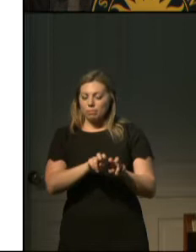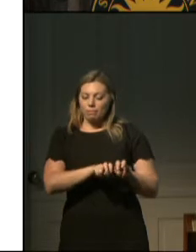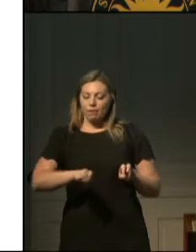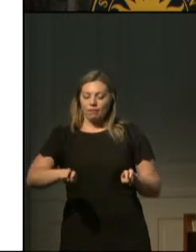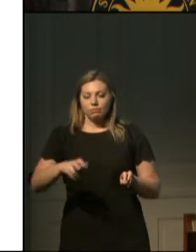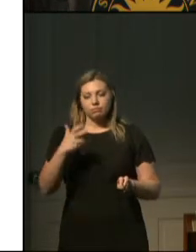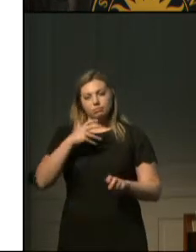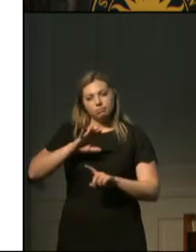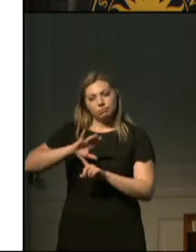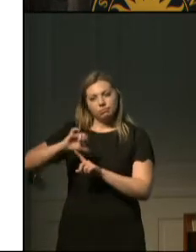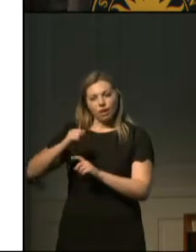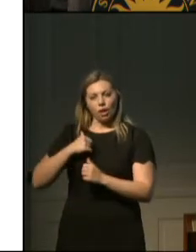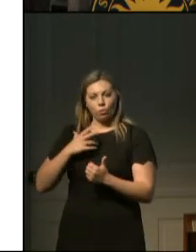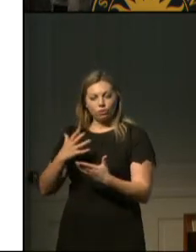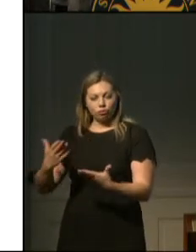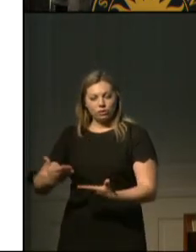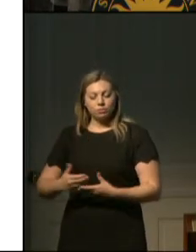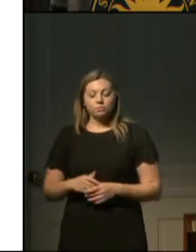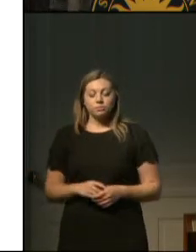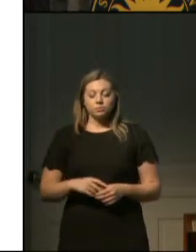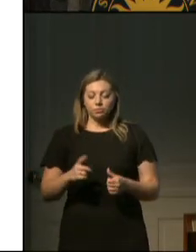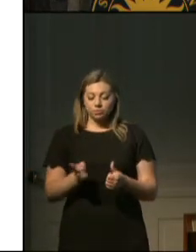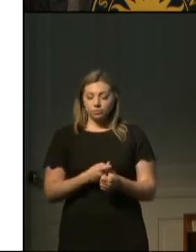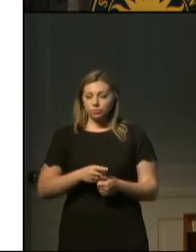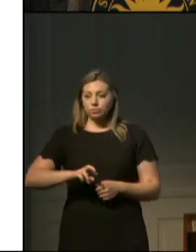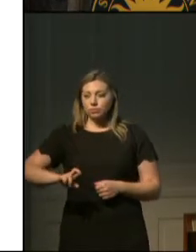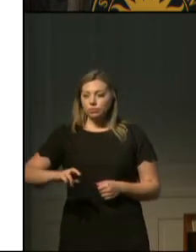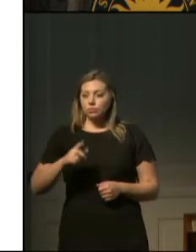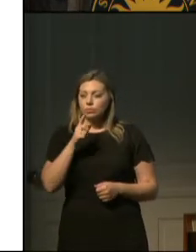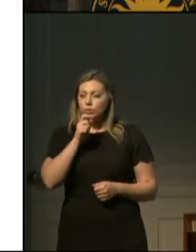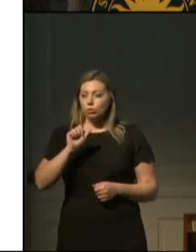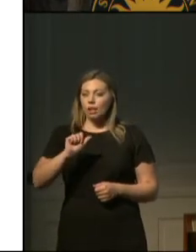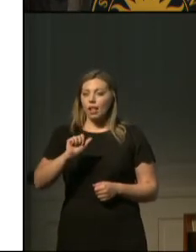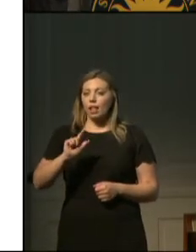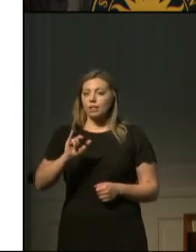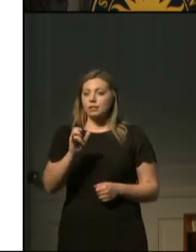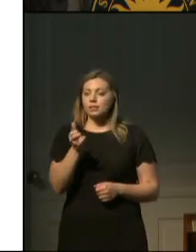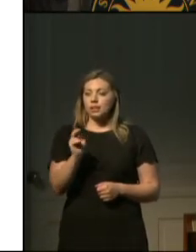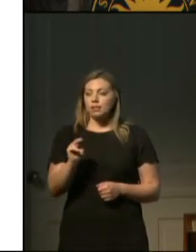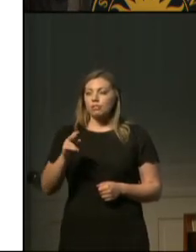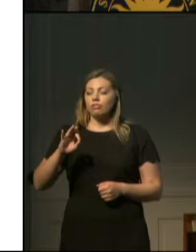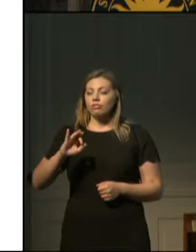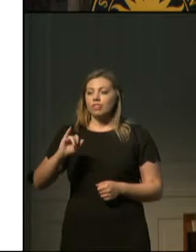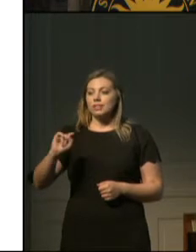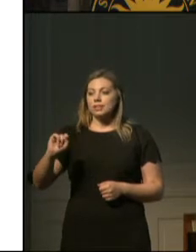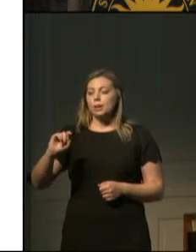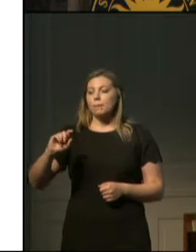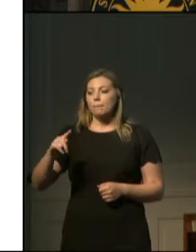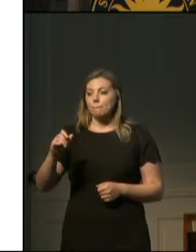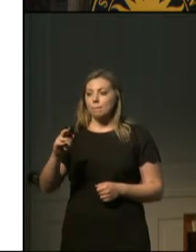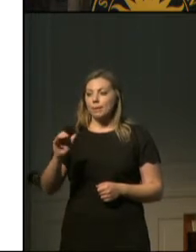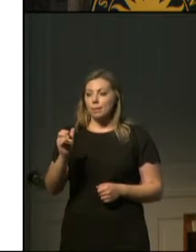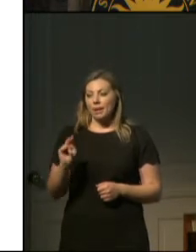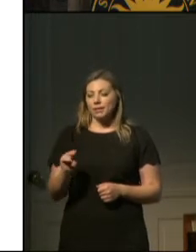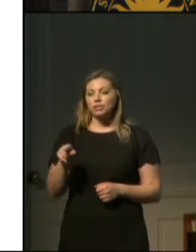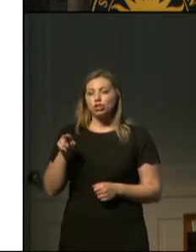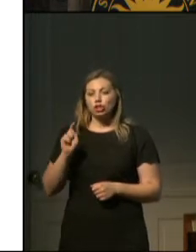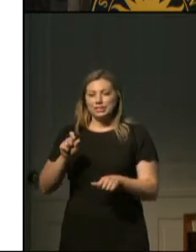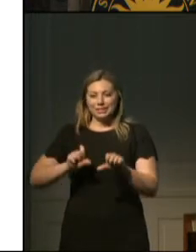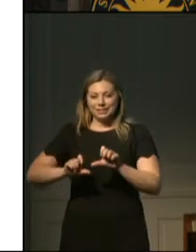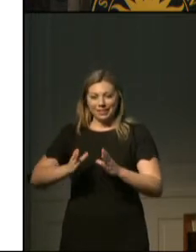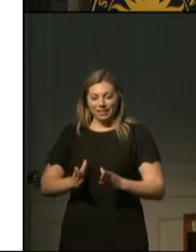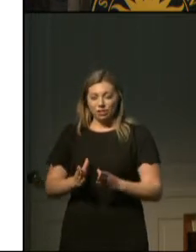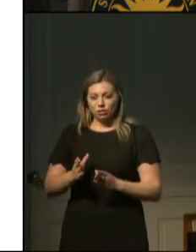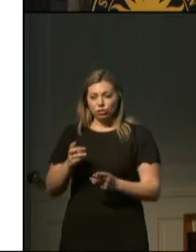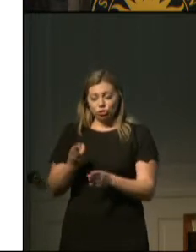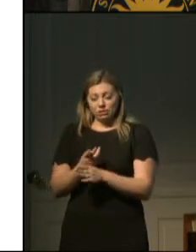introduce. First, on the right, we have Allison Fritts Penniman, and she is a scientist who uses